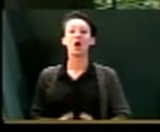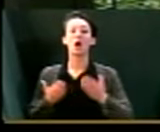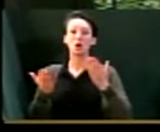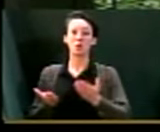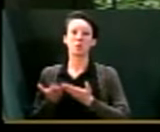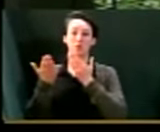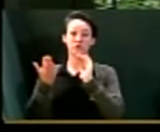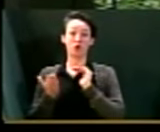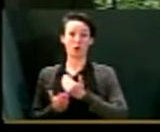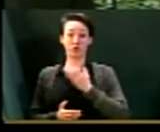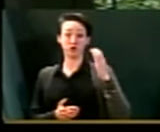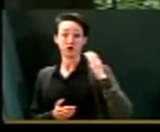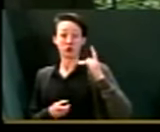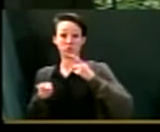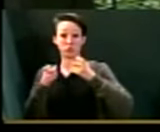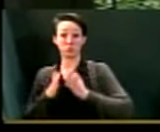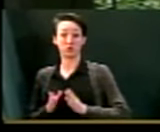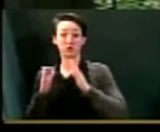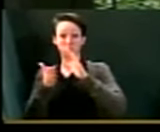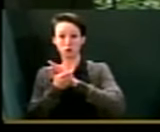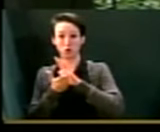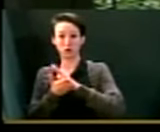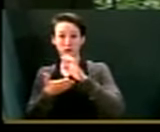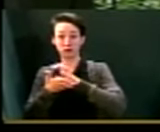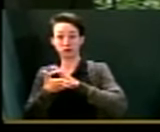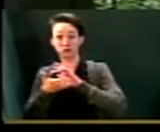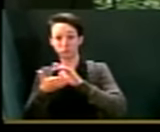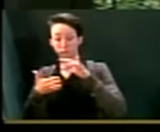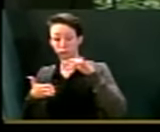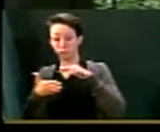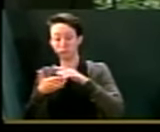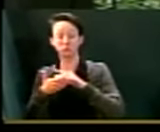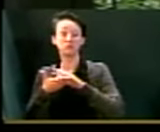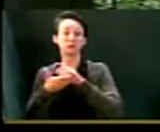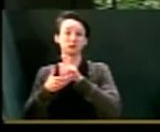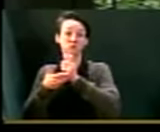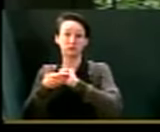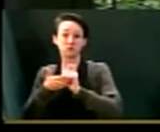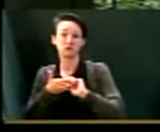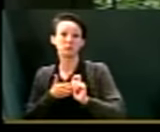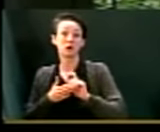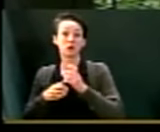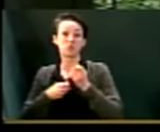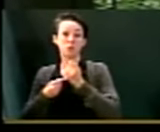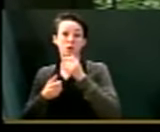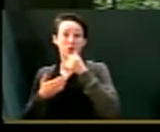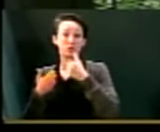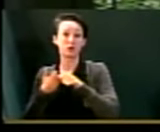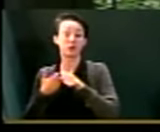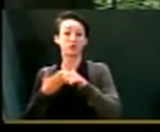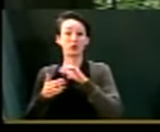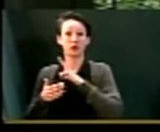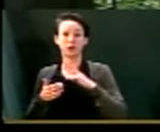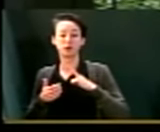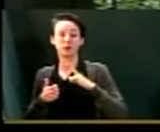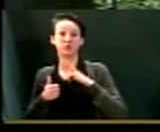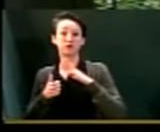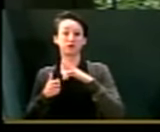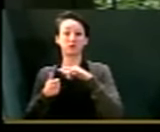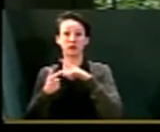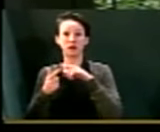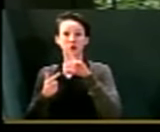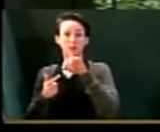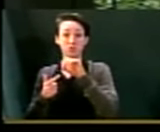for our chair and our director of schools to draft a strong letter to our legislative delegation, our Department of Education, and our